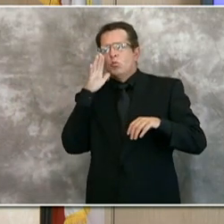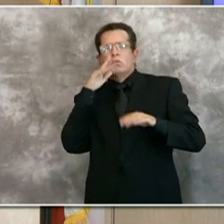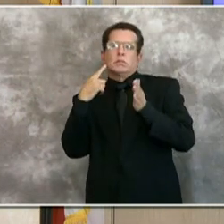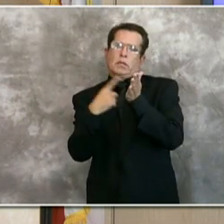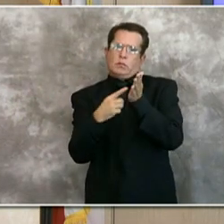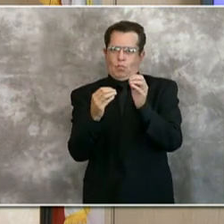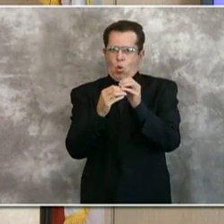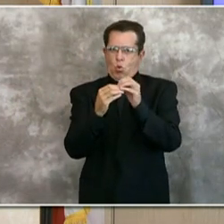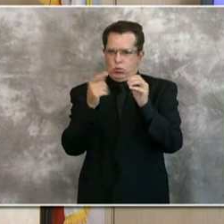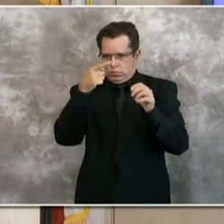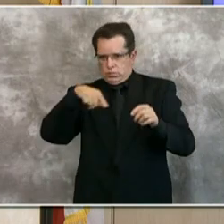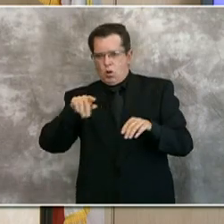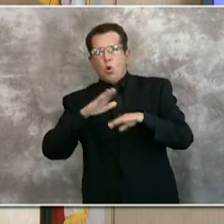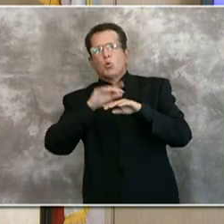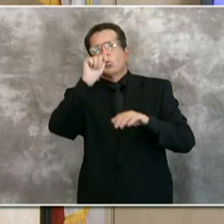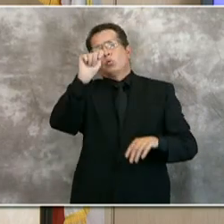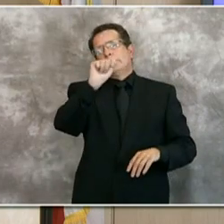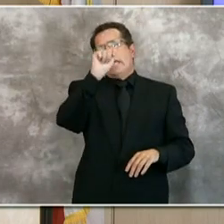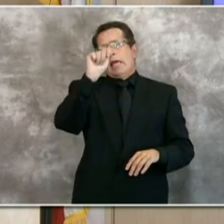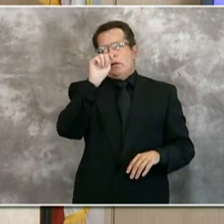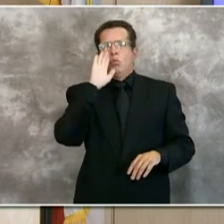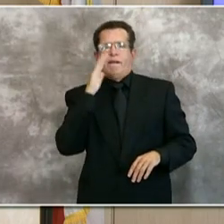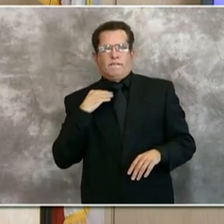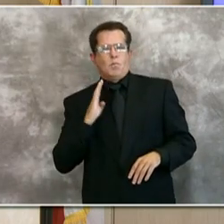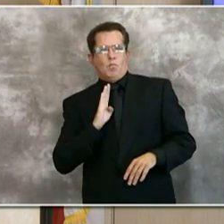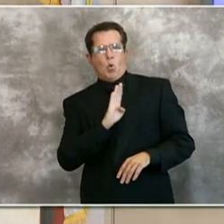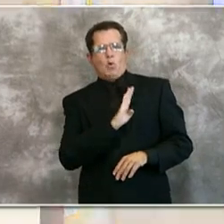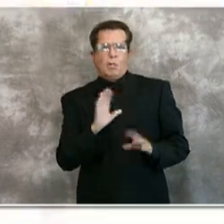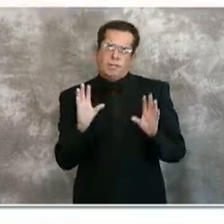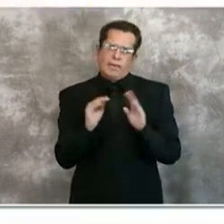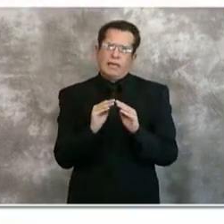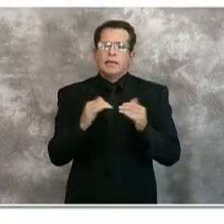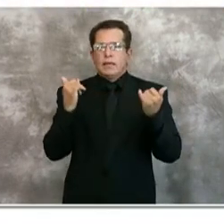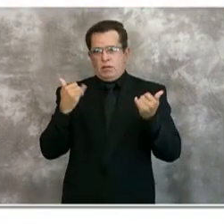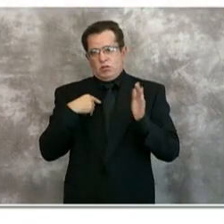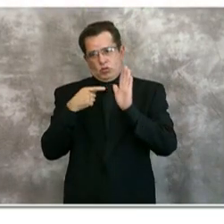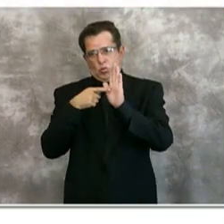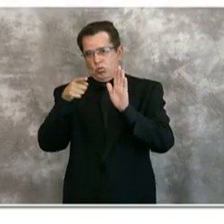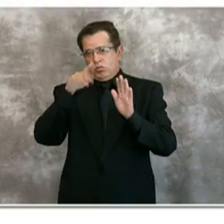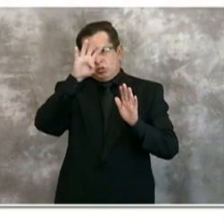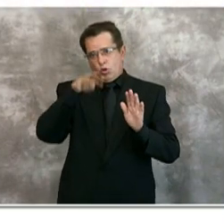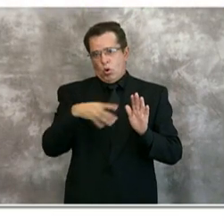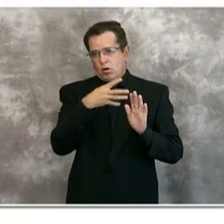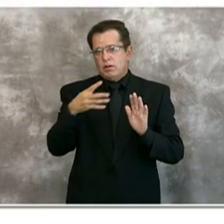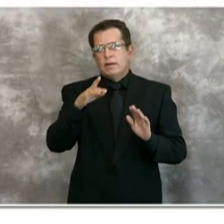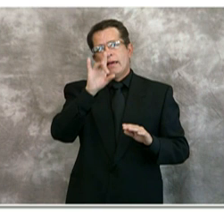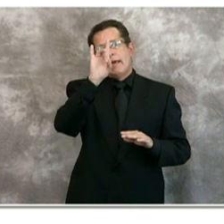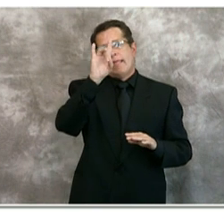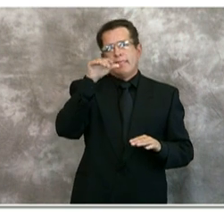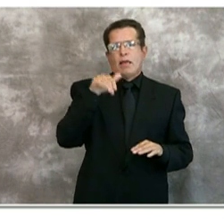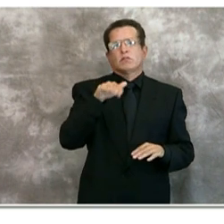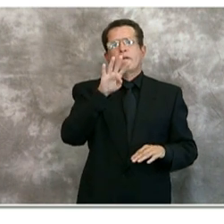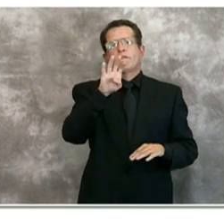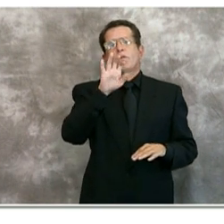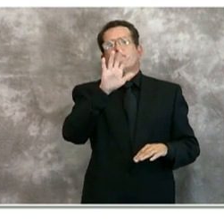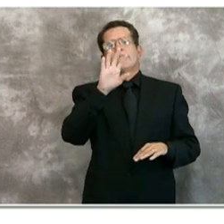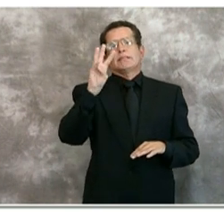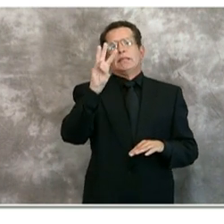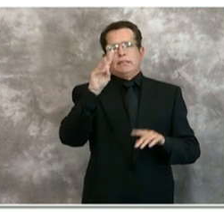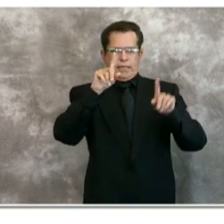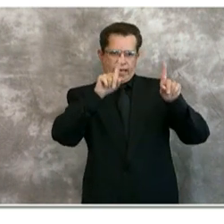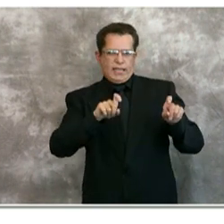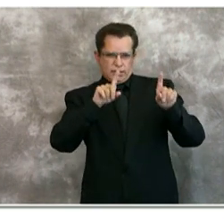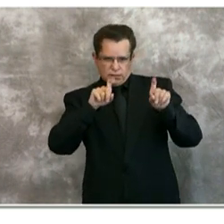meeting. With that, let's jump into today's charts. Today we're reporting 8,456 tests as a 7-day